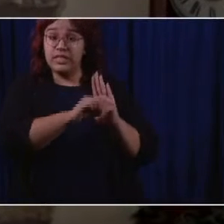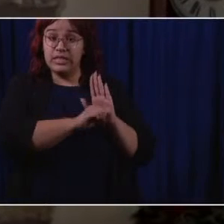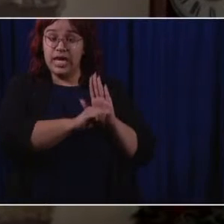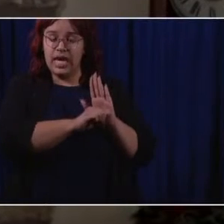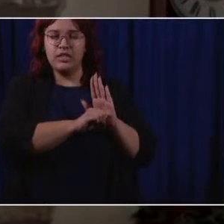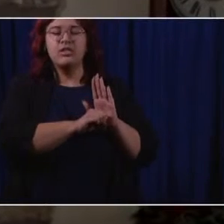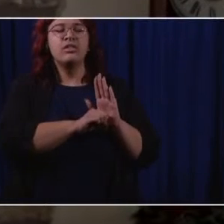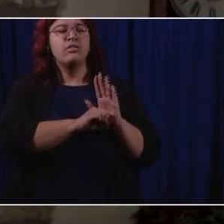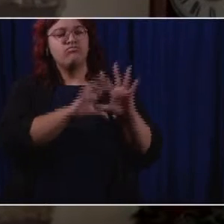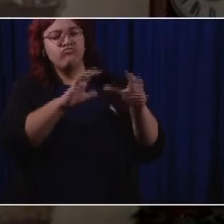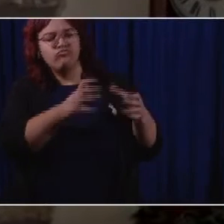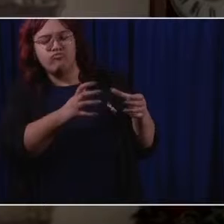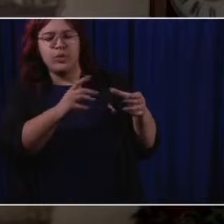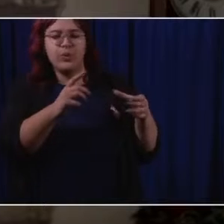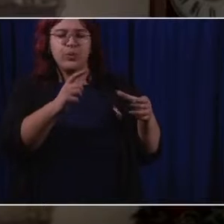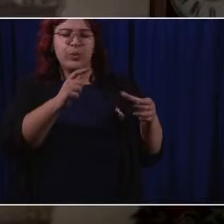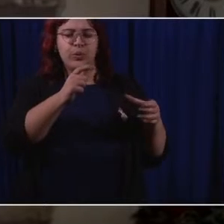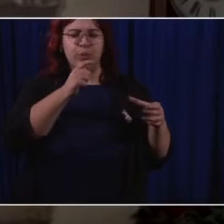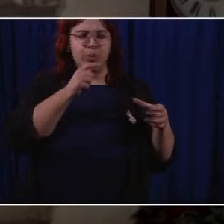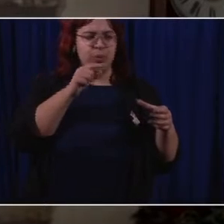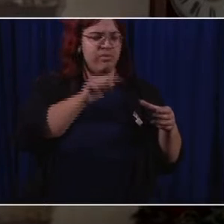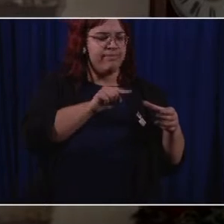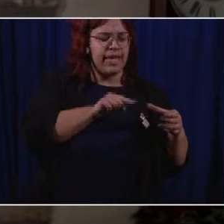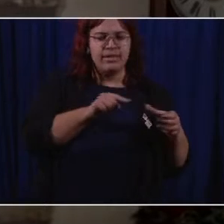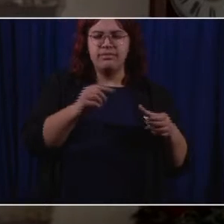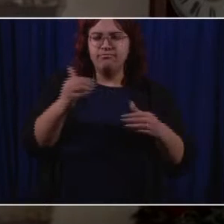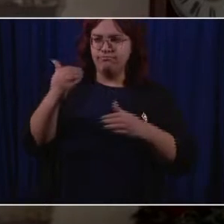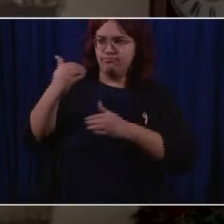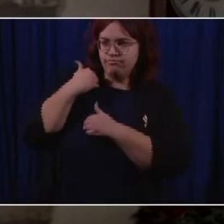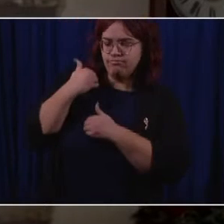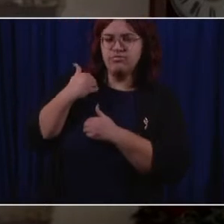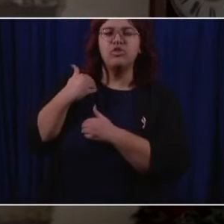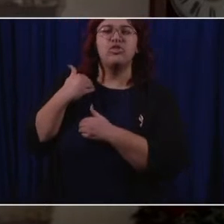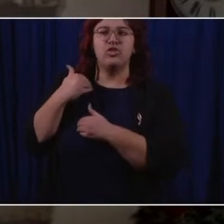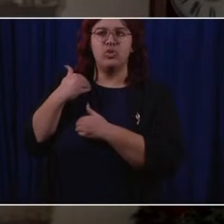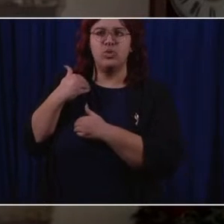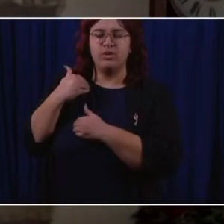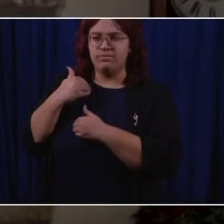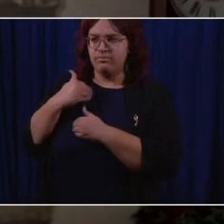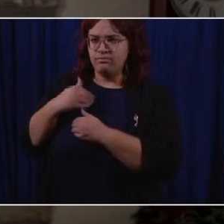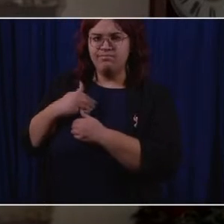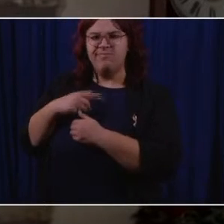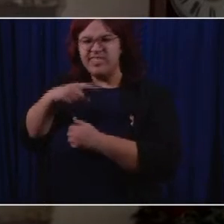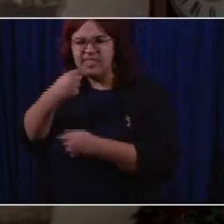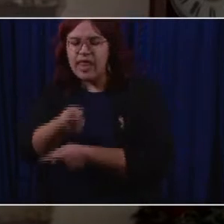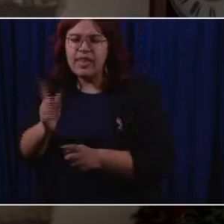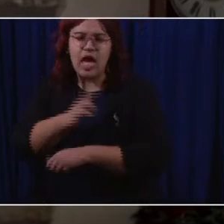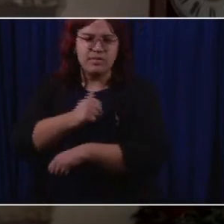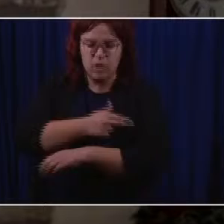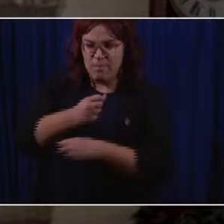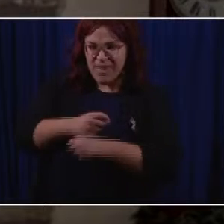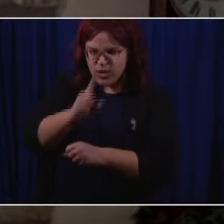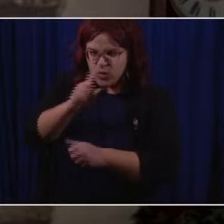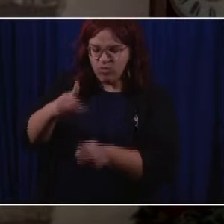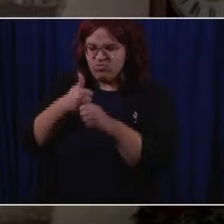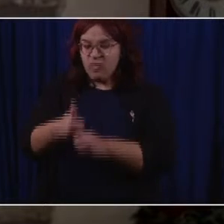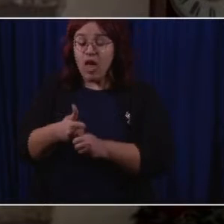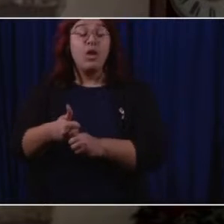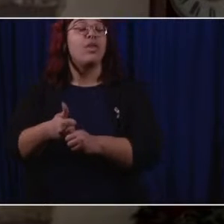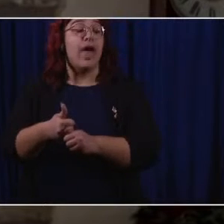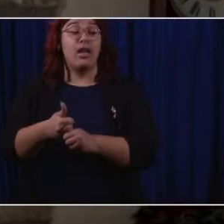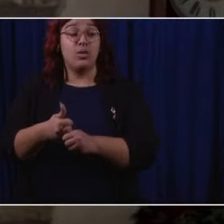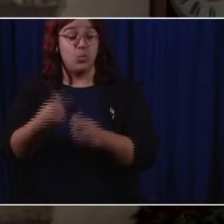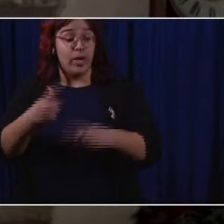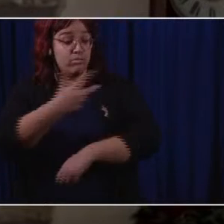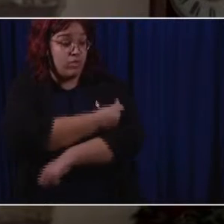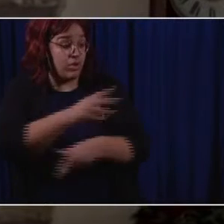that hospitals are giving the vaccine only to frontline workers and not to say executives or others